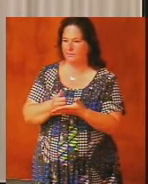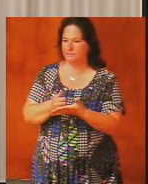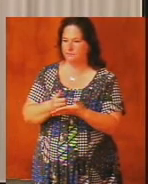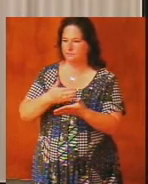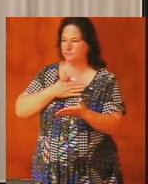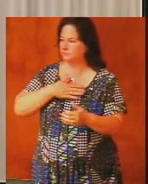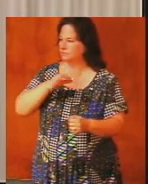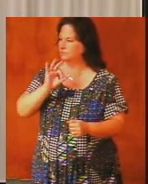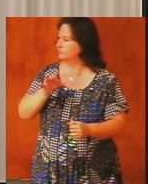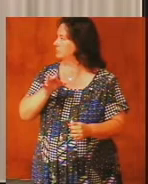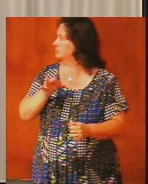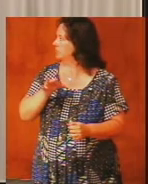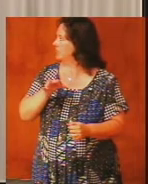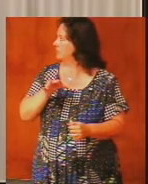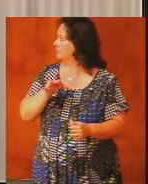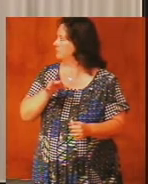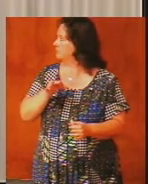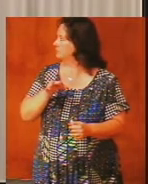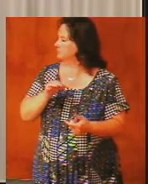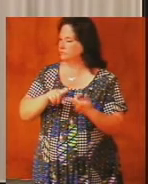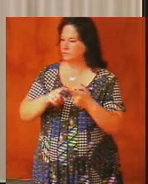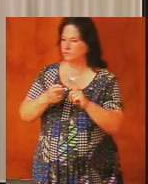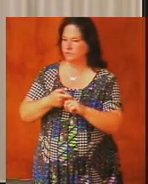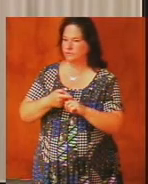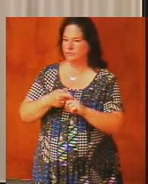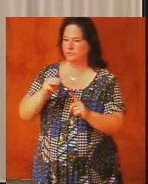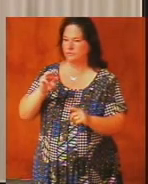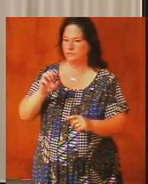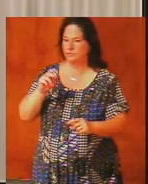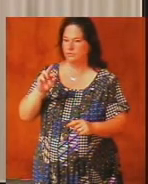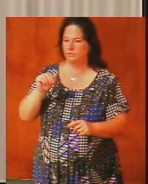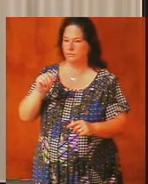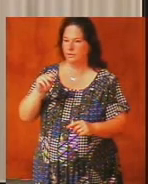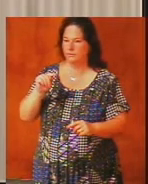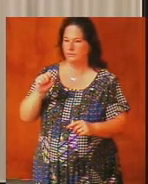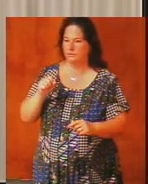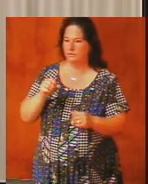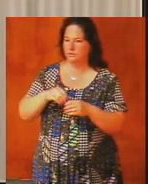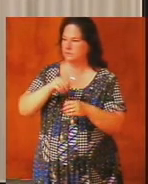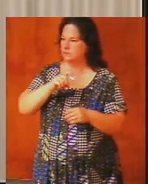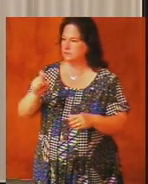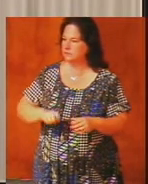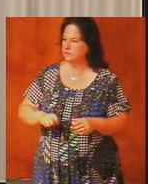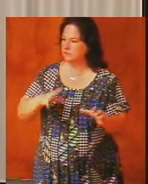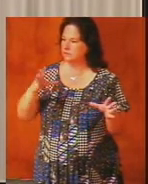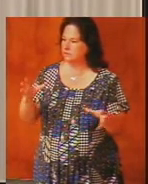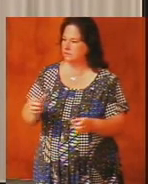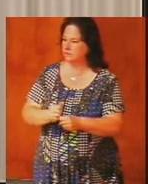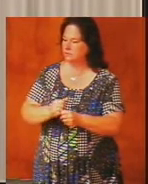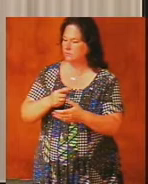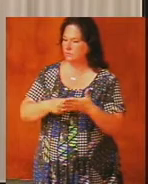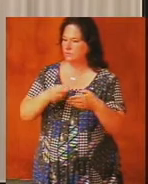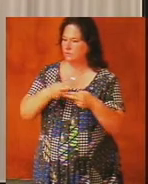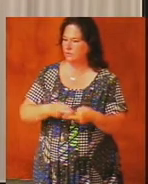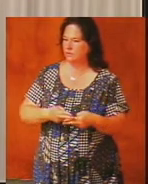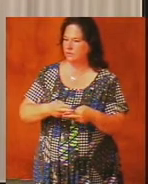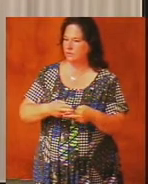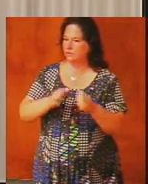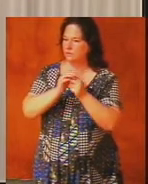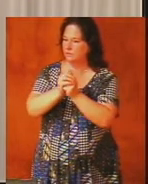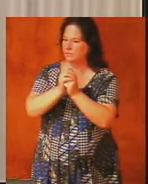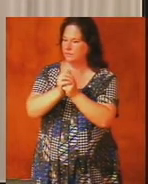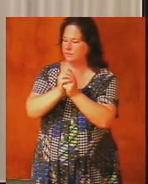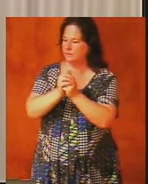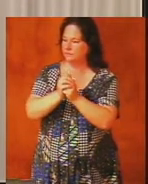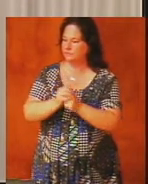My preaching friend Mark Roberts out in Texas has put together what he calls the commended commentary list, and it's a